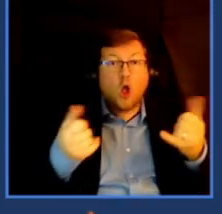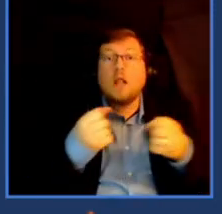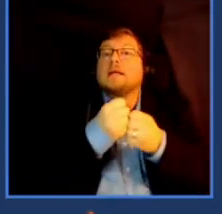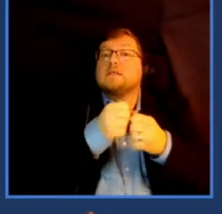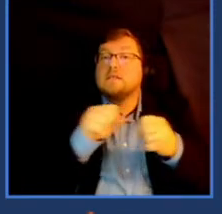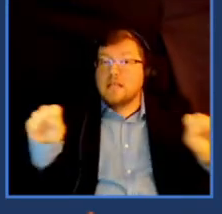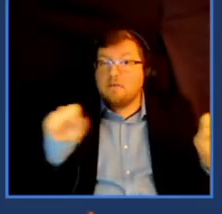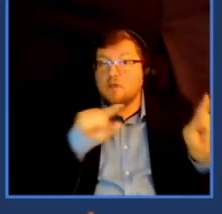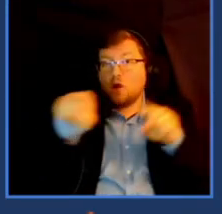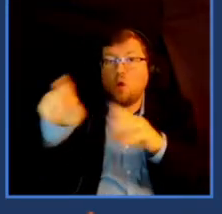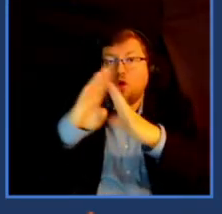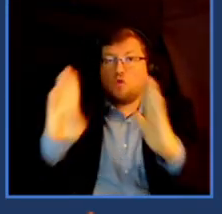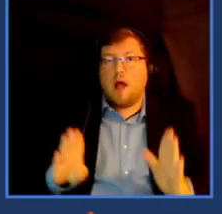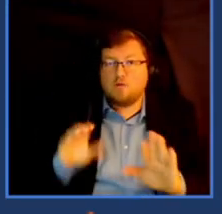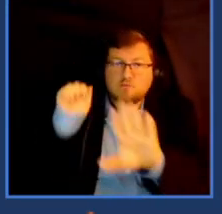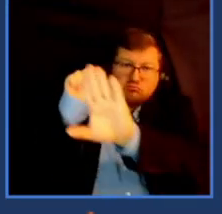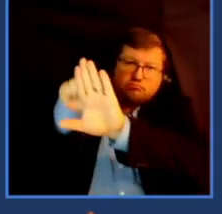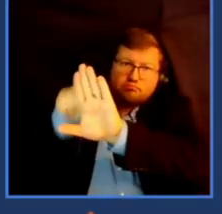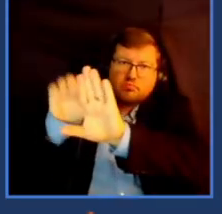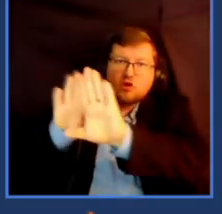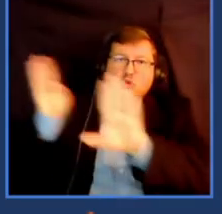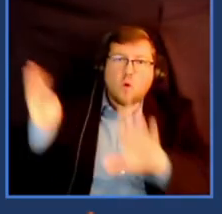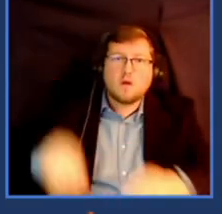doors. Go to